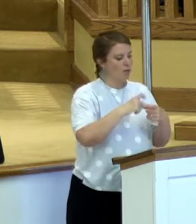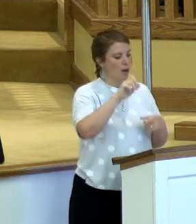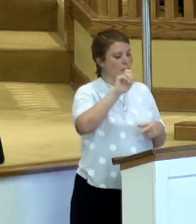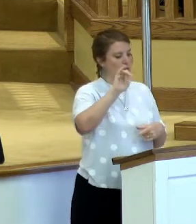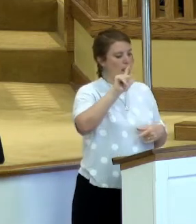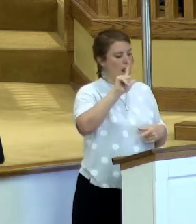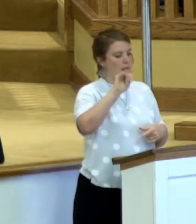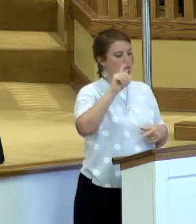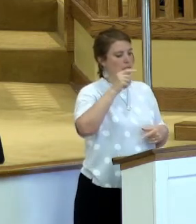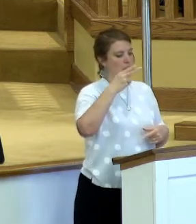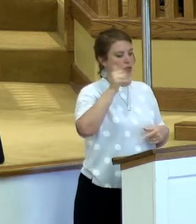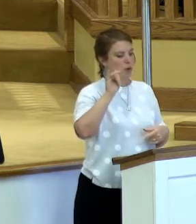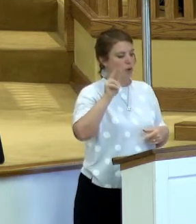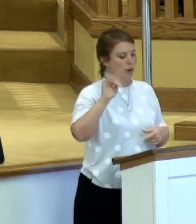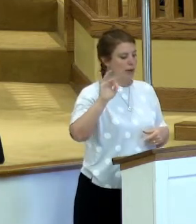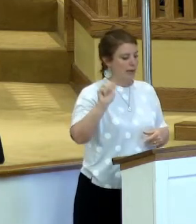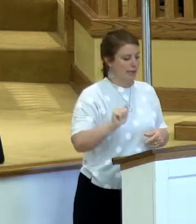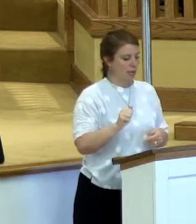Lithuania.